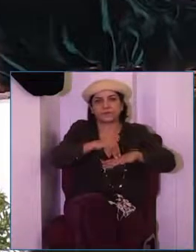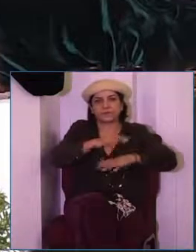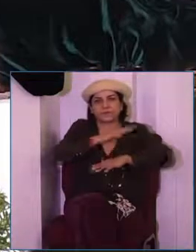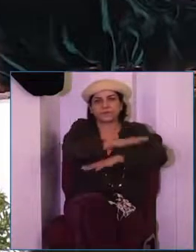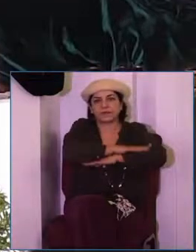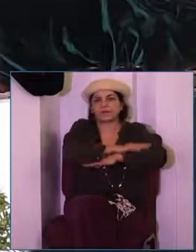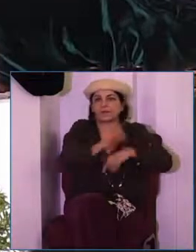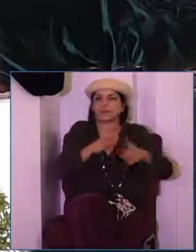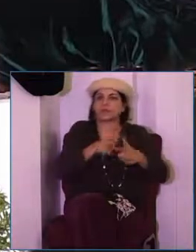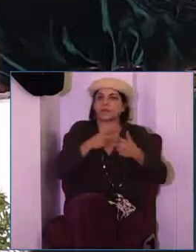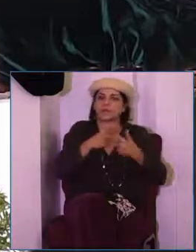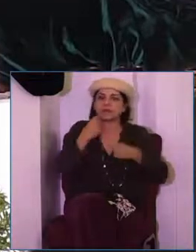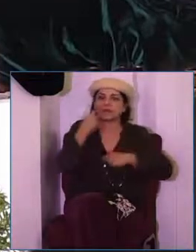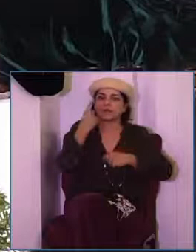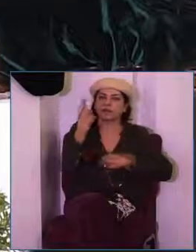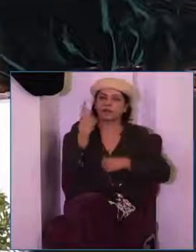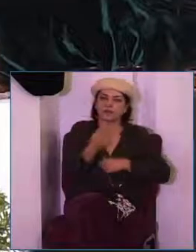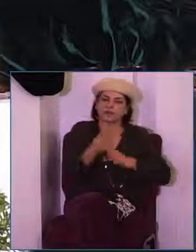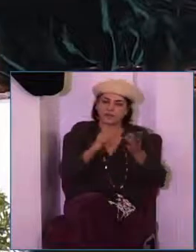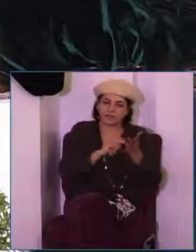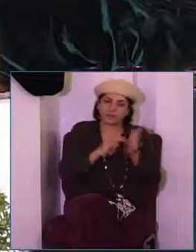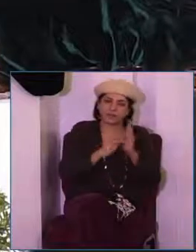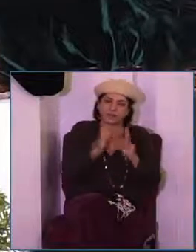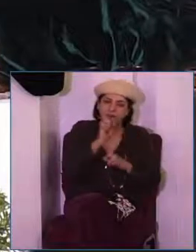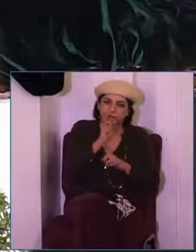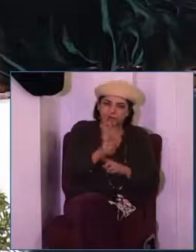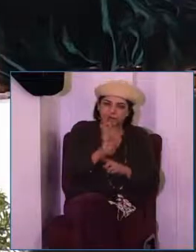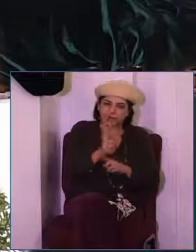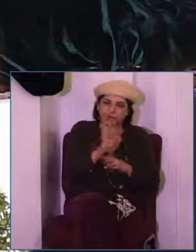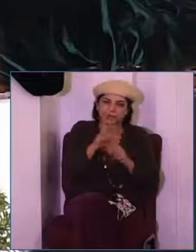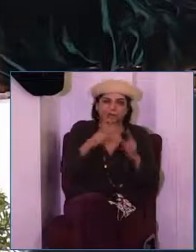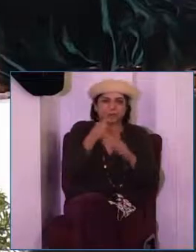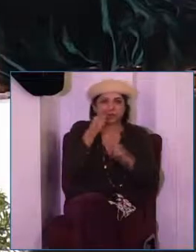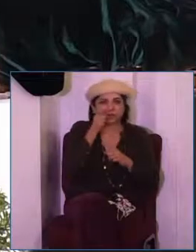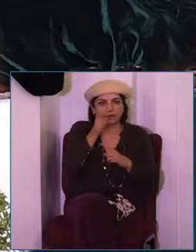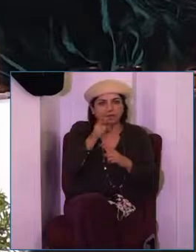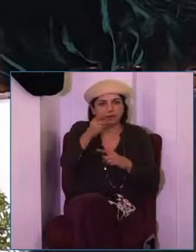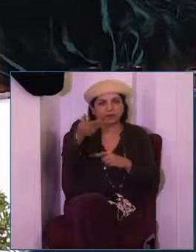one defining moment when you are welcomed.